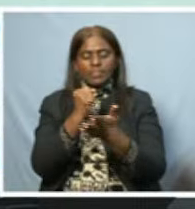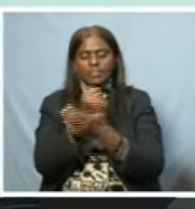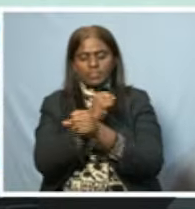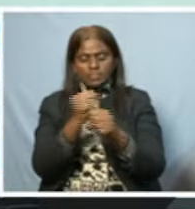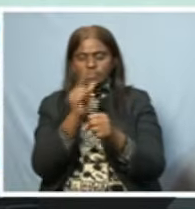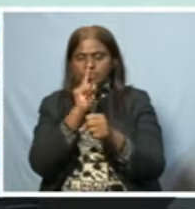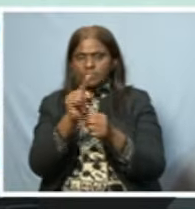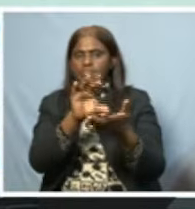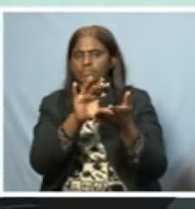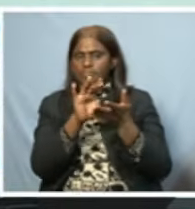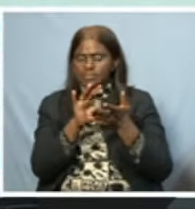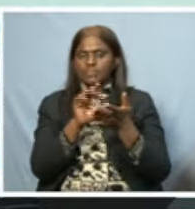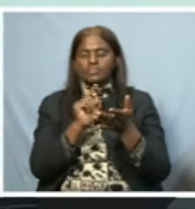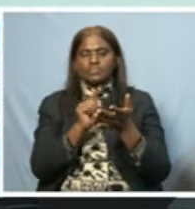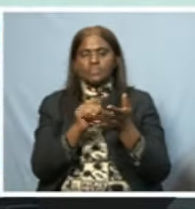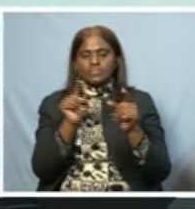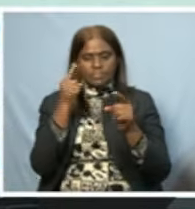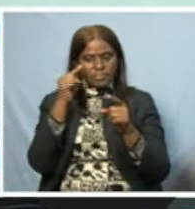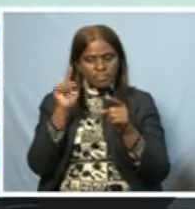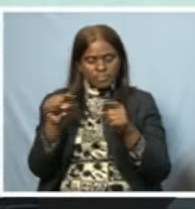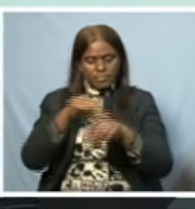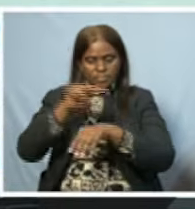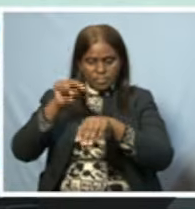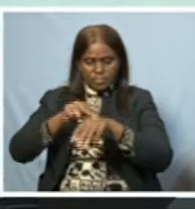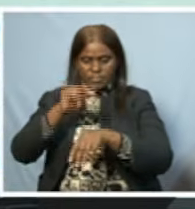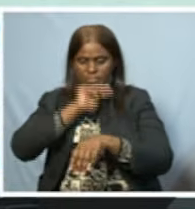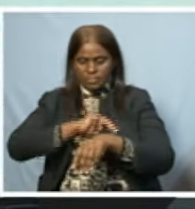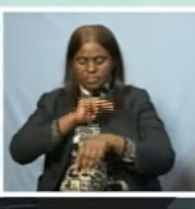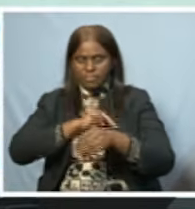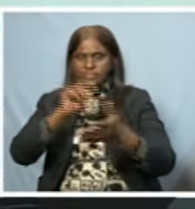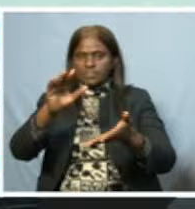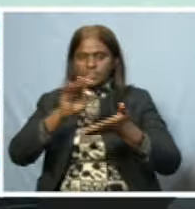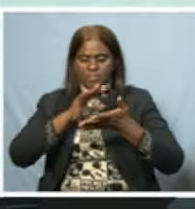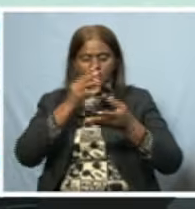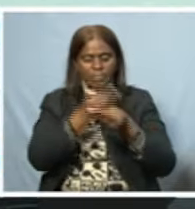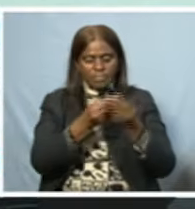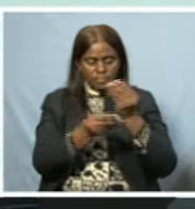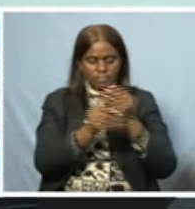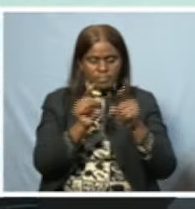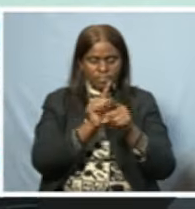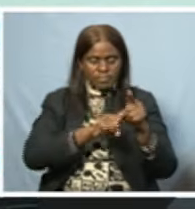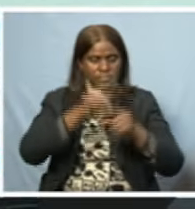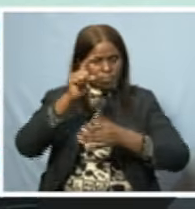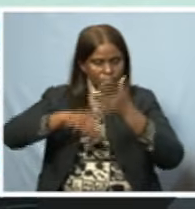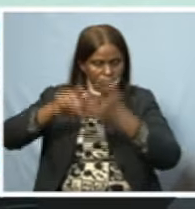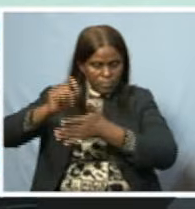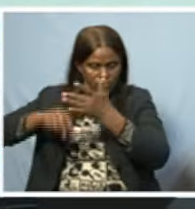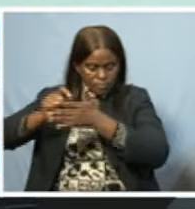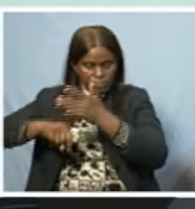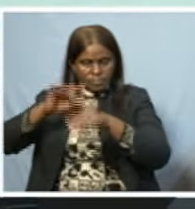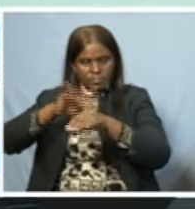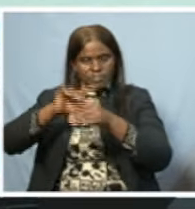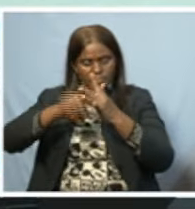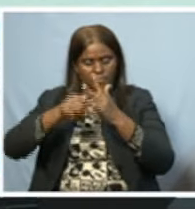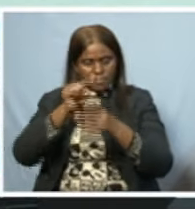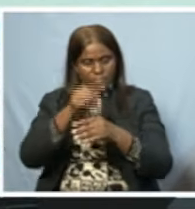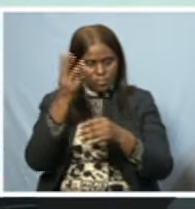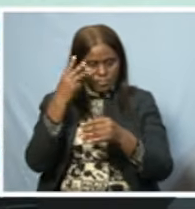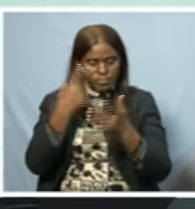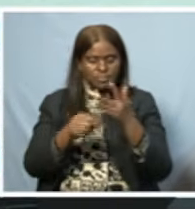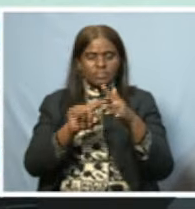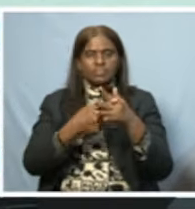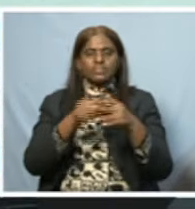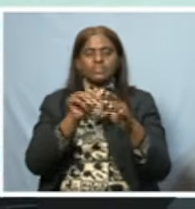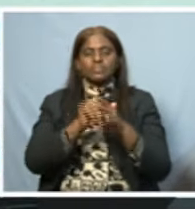actual debt. As for the National Pensions Fund, contributions are being deducted at source. This was effected